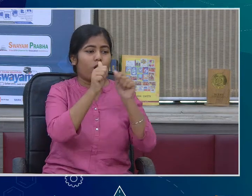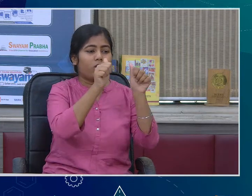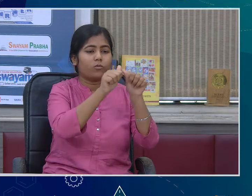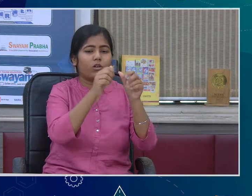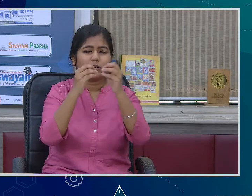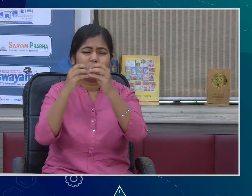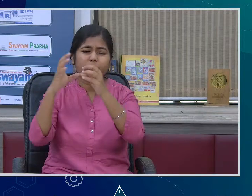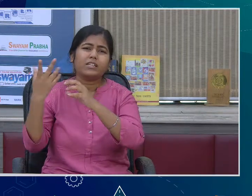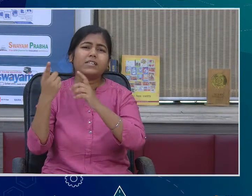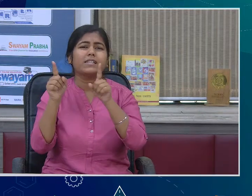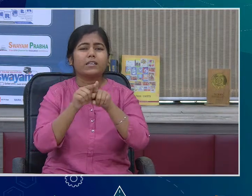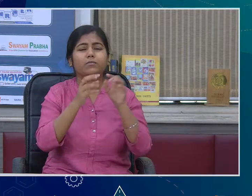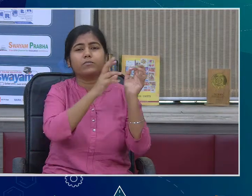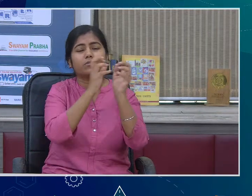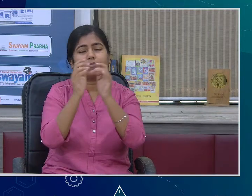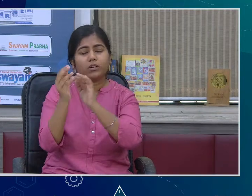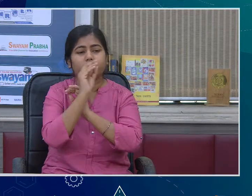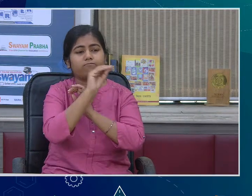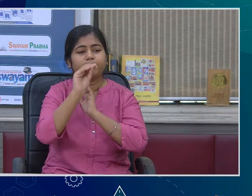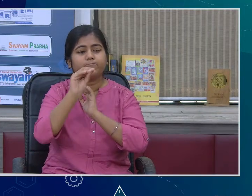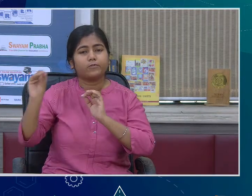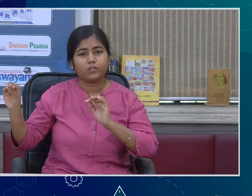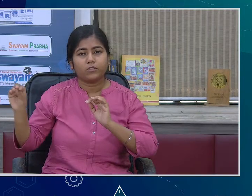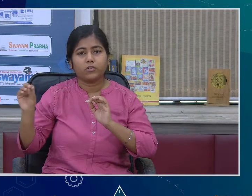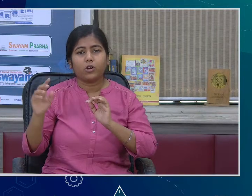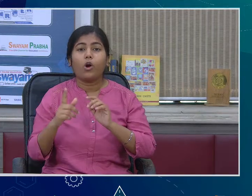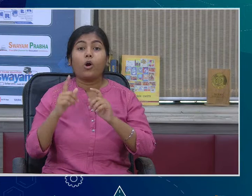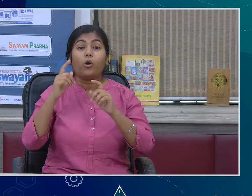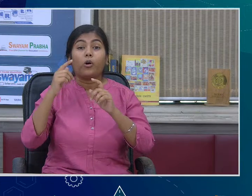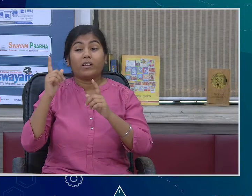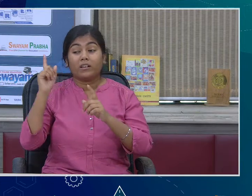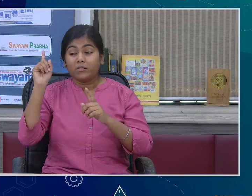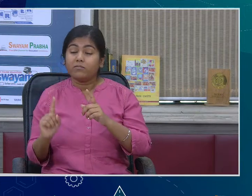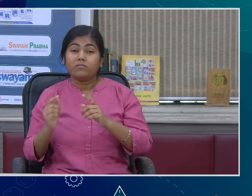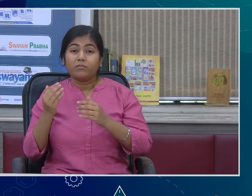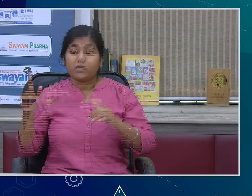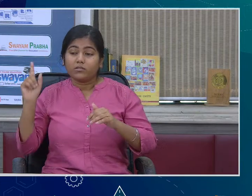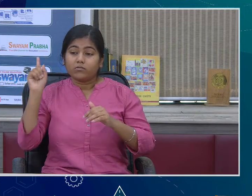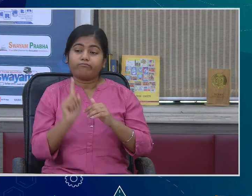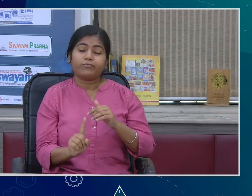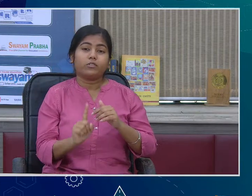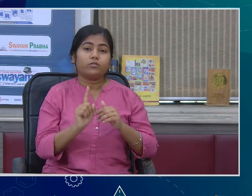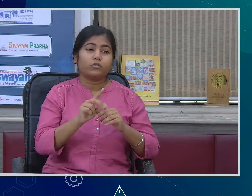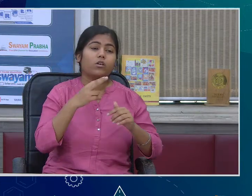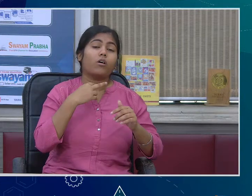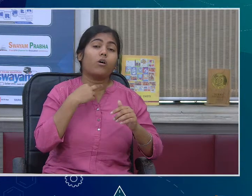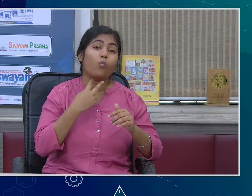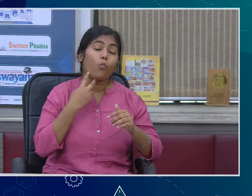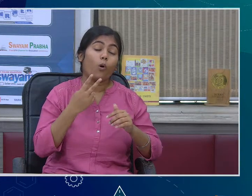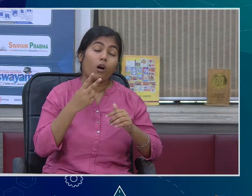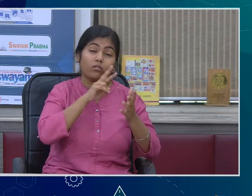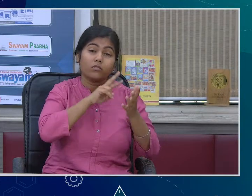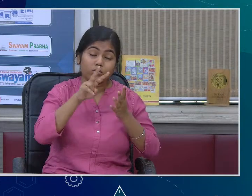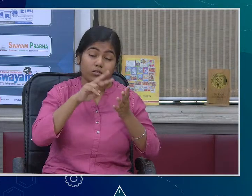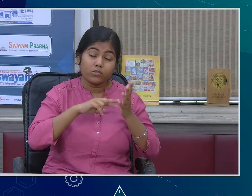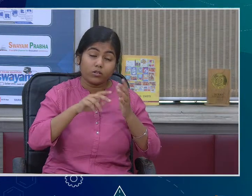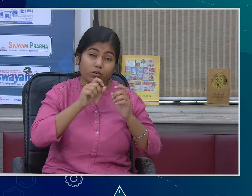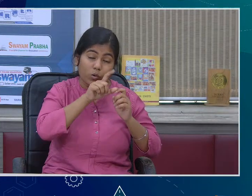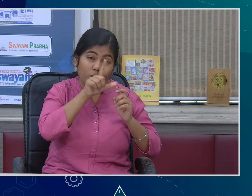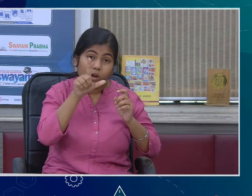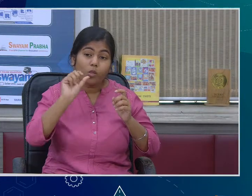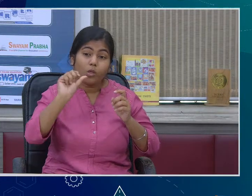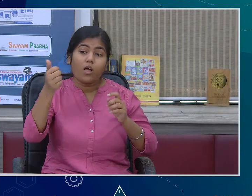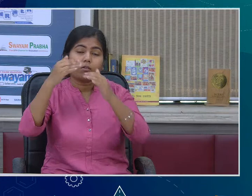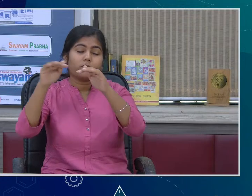in a row so that one student will speak loudly and other children will listen to them. So this will help them